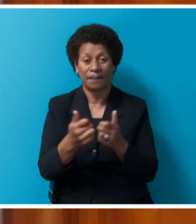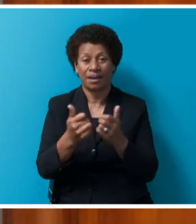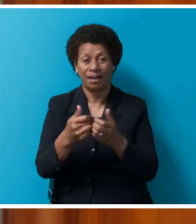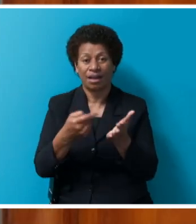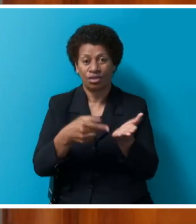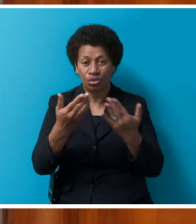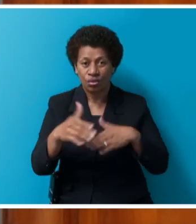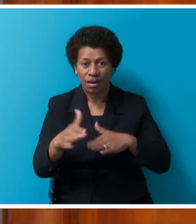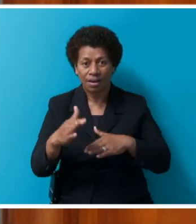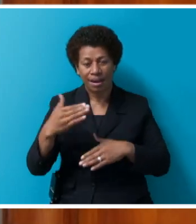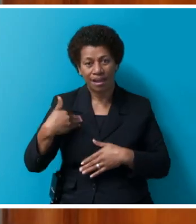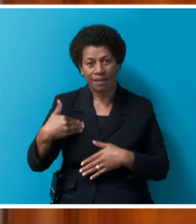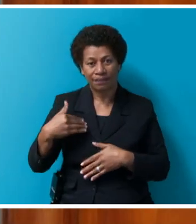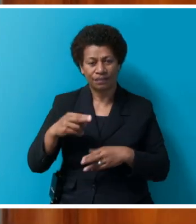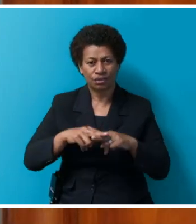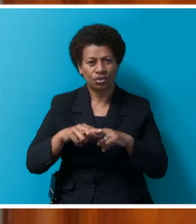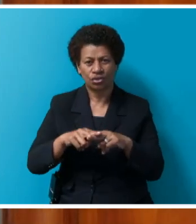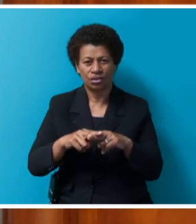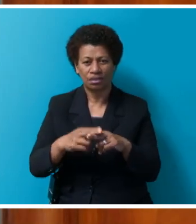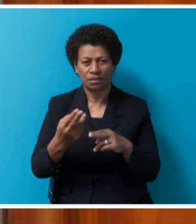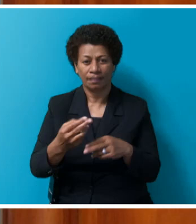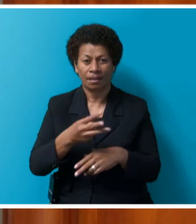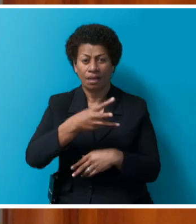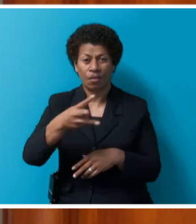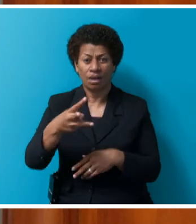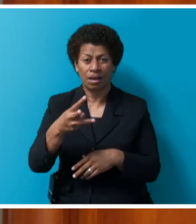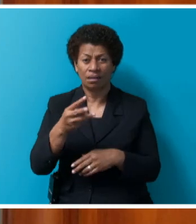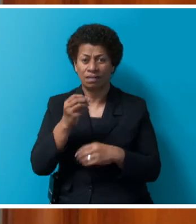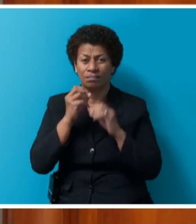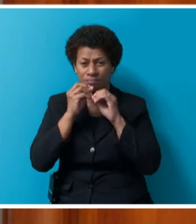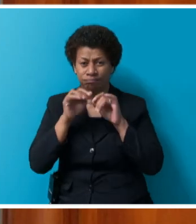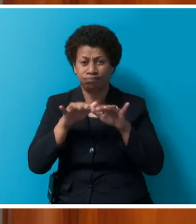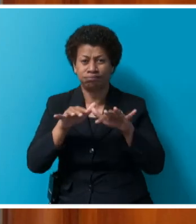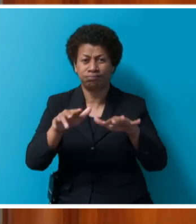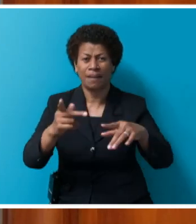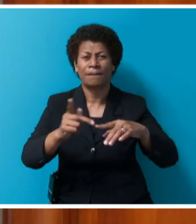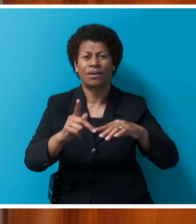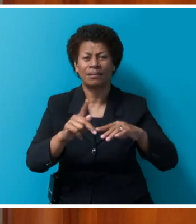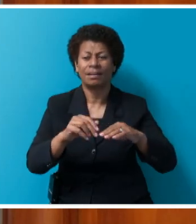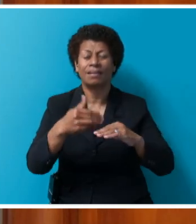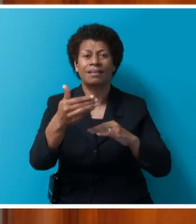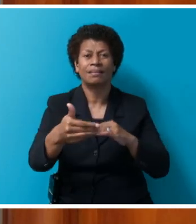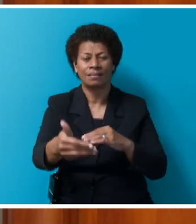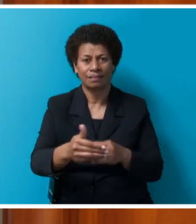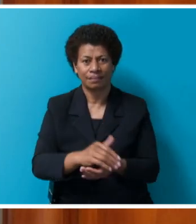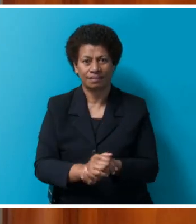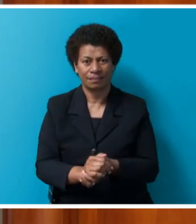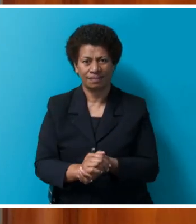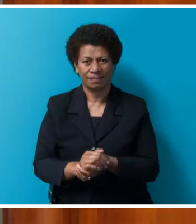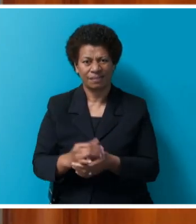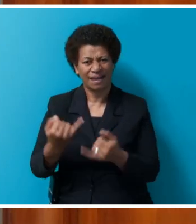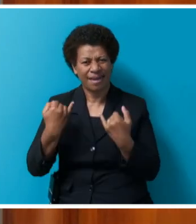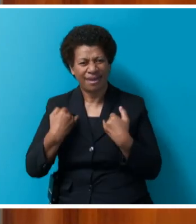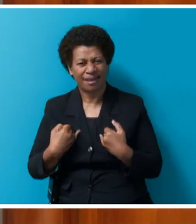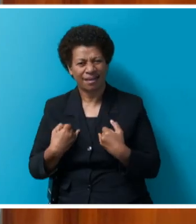The consequences of Honorable Lyle's words extend far beyond political point scoring. It has injected ill will and risked